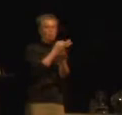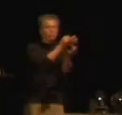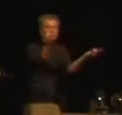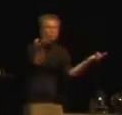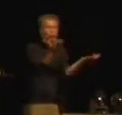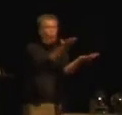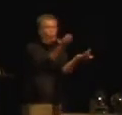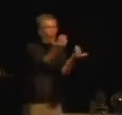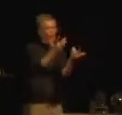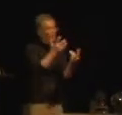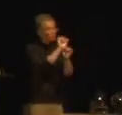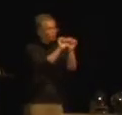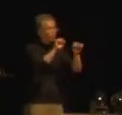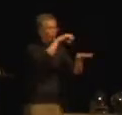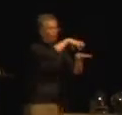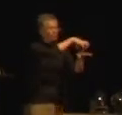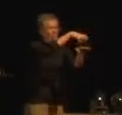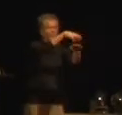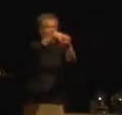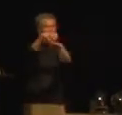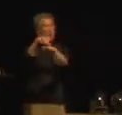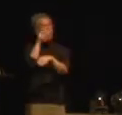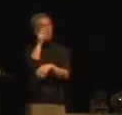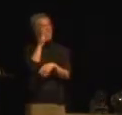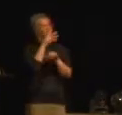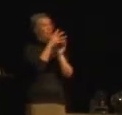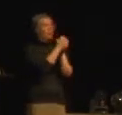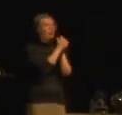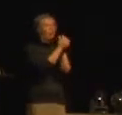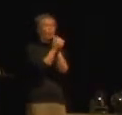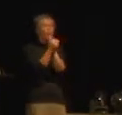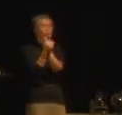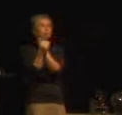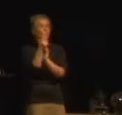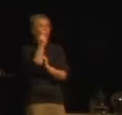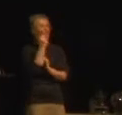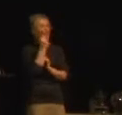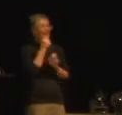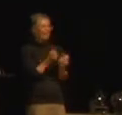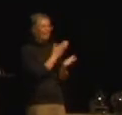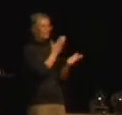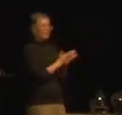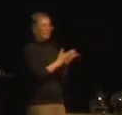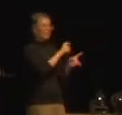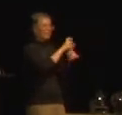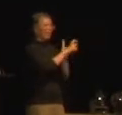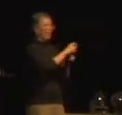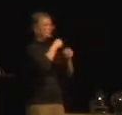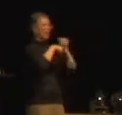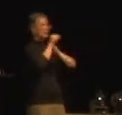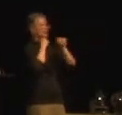you and your institutions that we could perhaps work together to ensure that Aotearoa's born digital cultural heritage doesn't